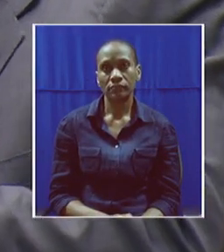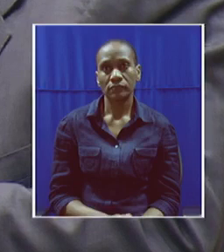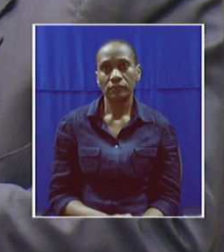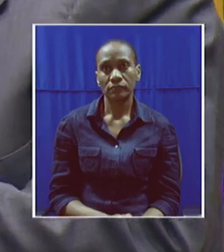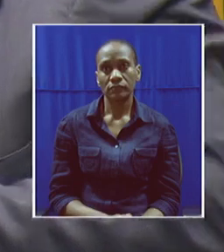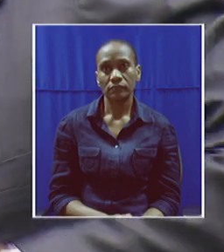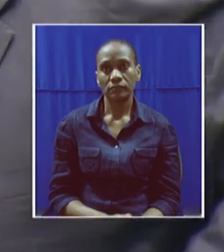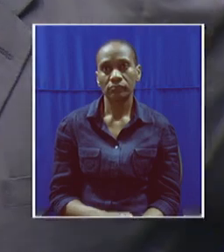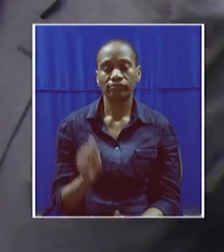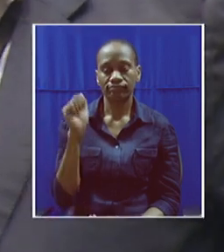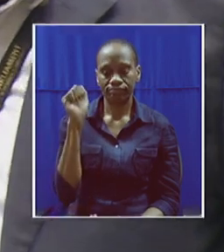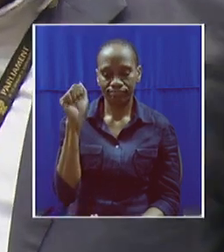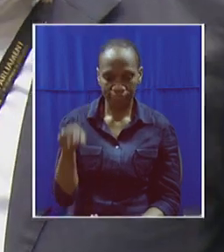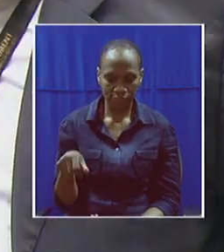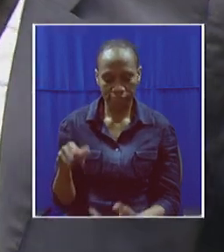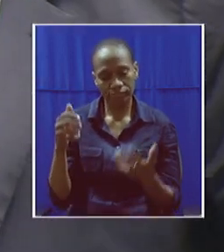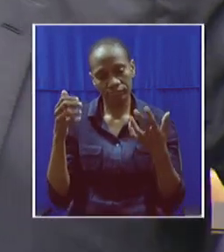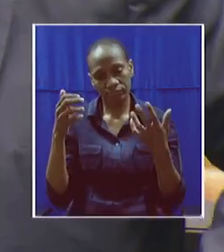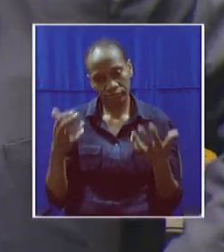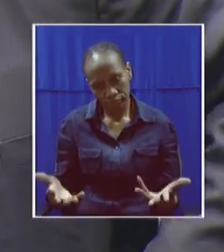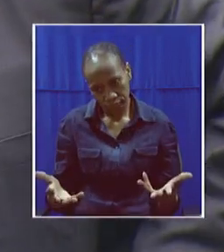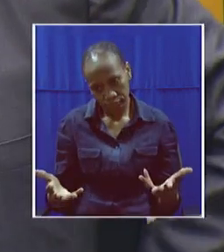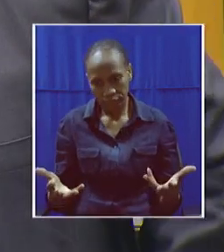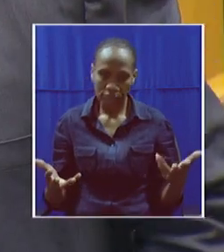minister yes the uh